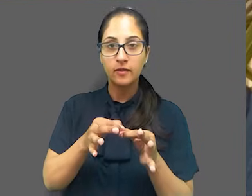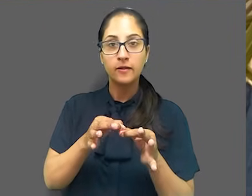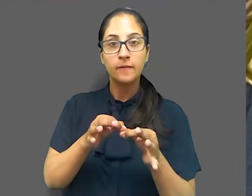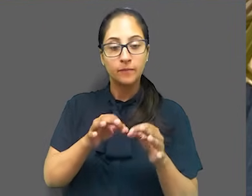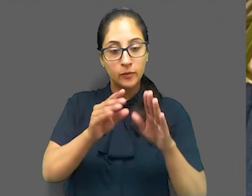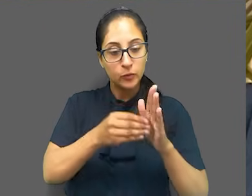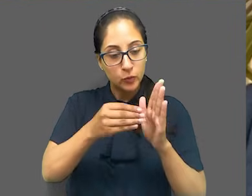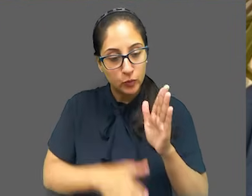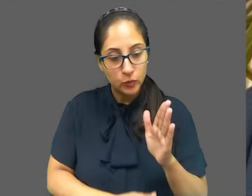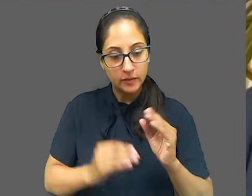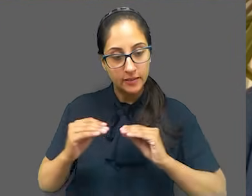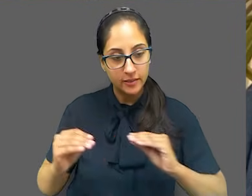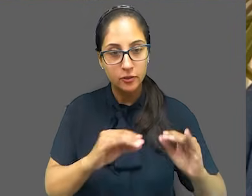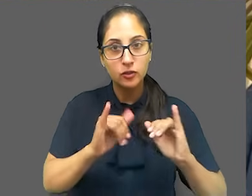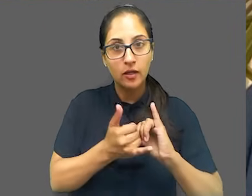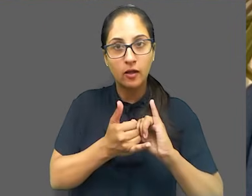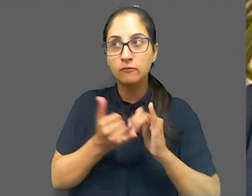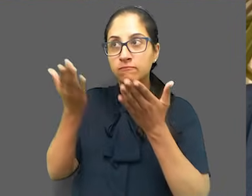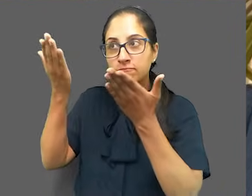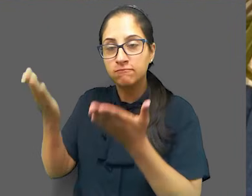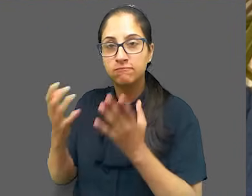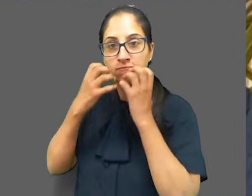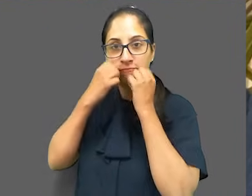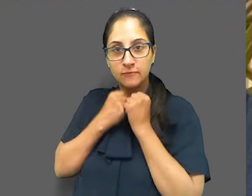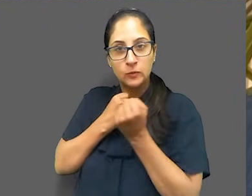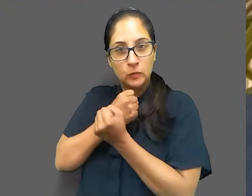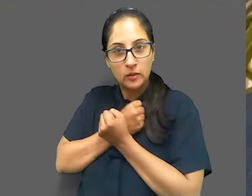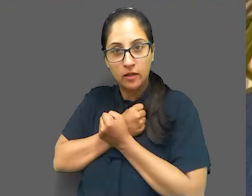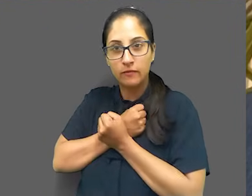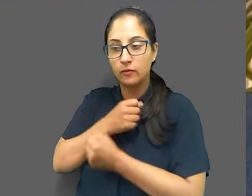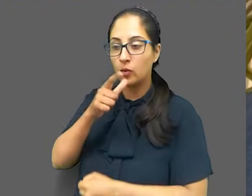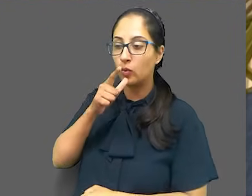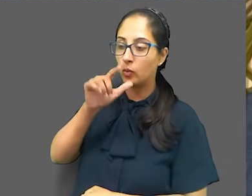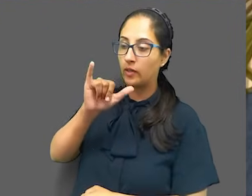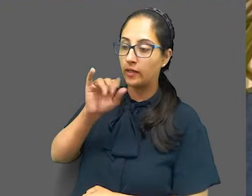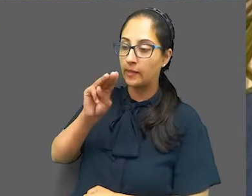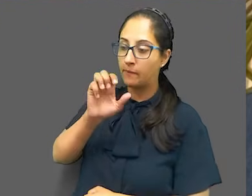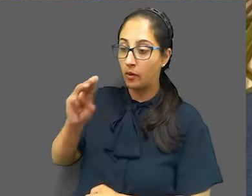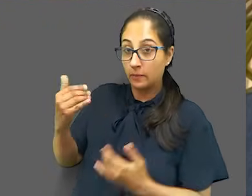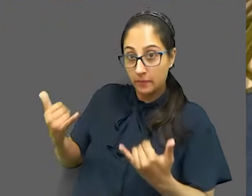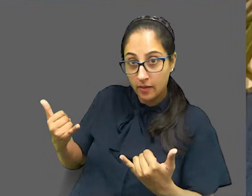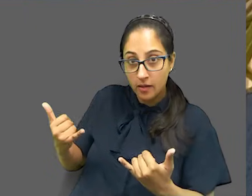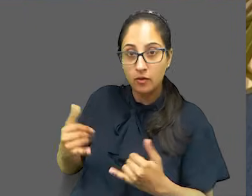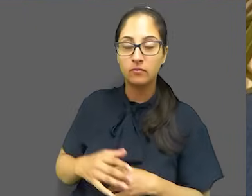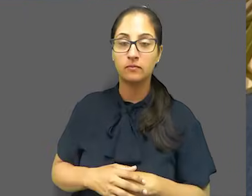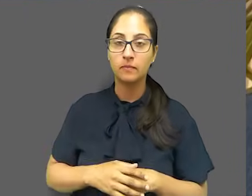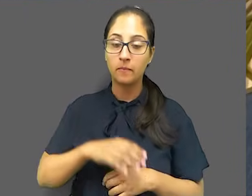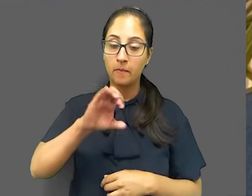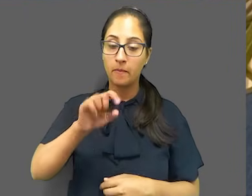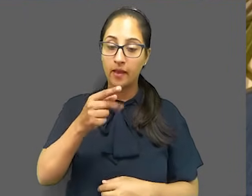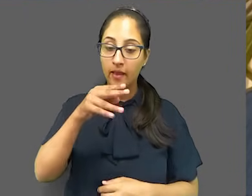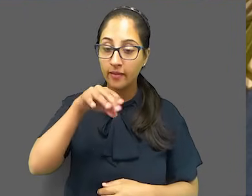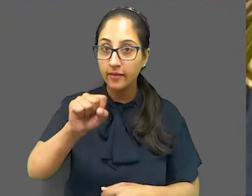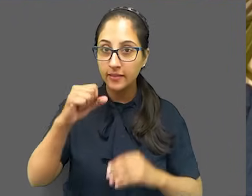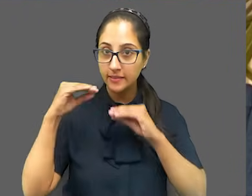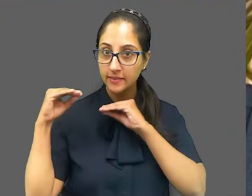faith. It would help inspire and inculcate values,